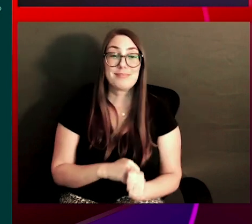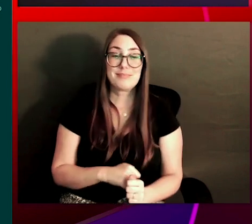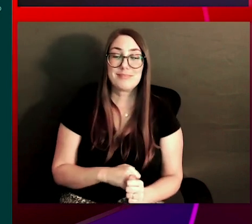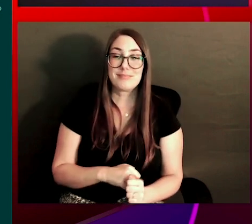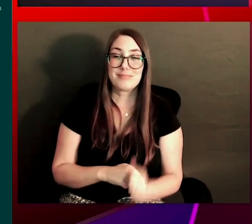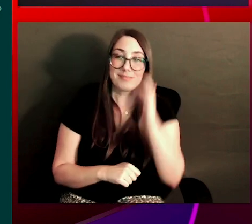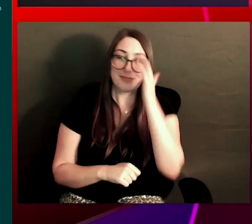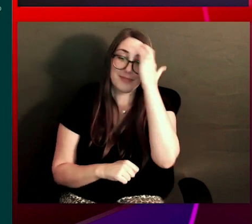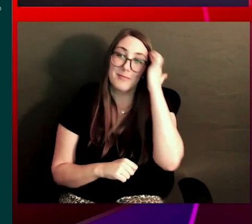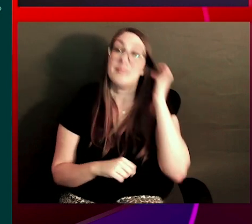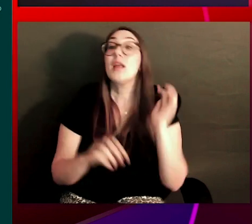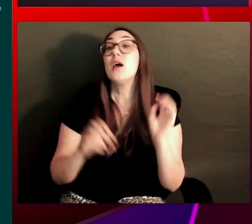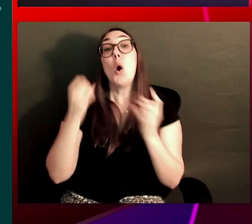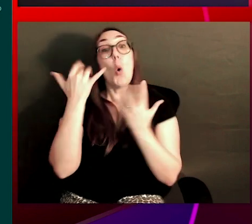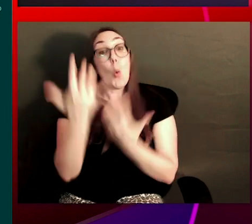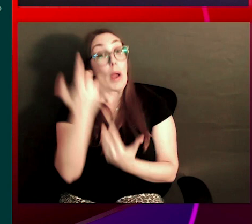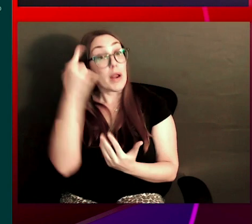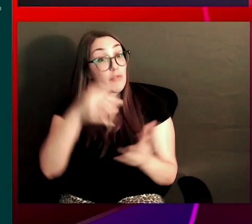to update.